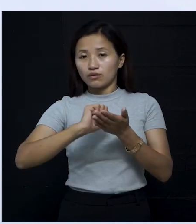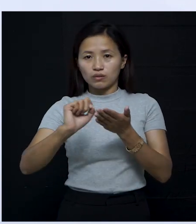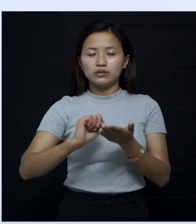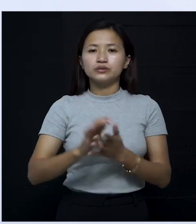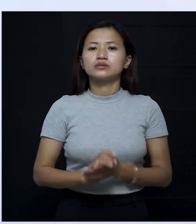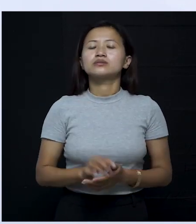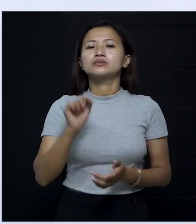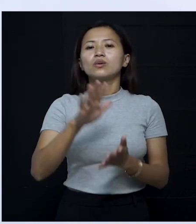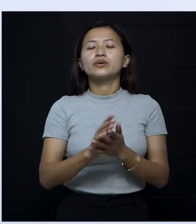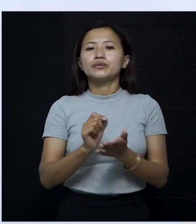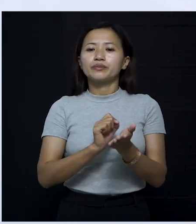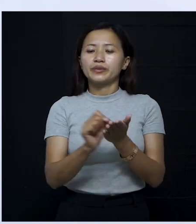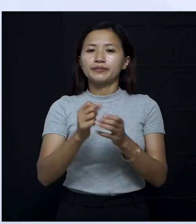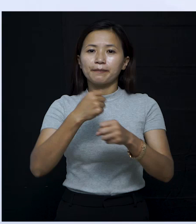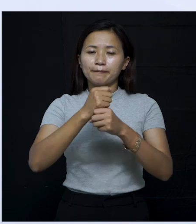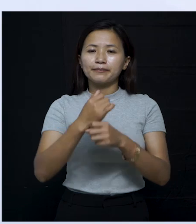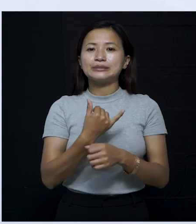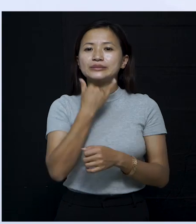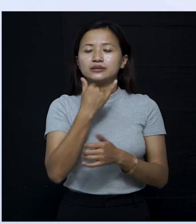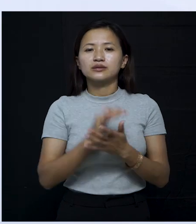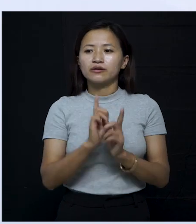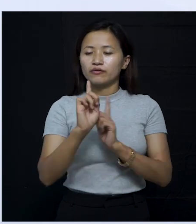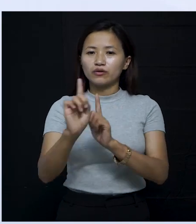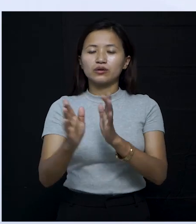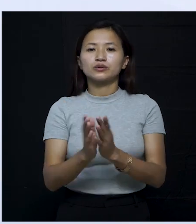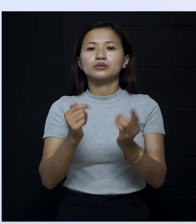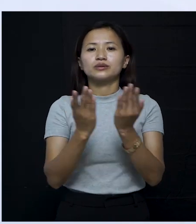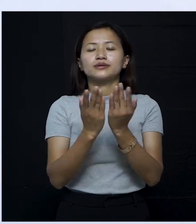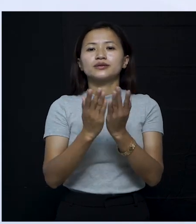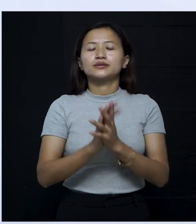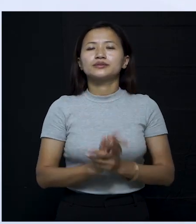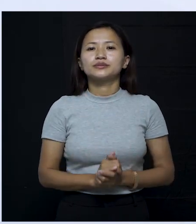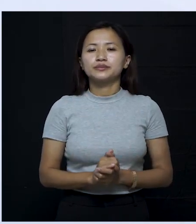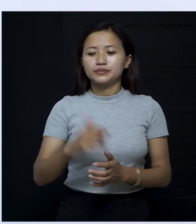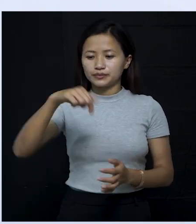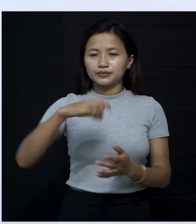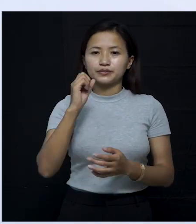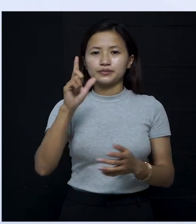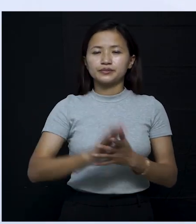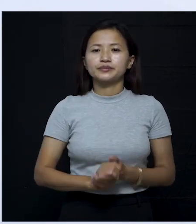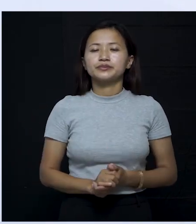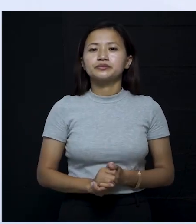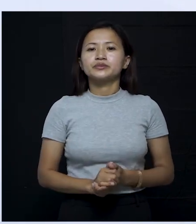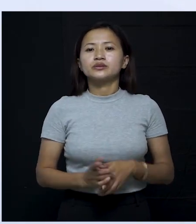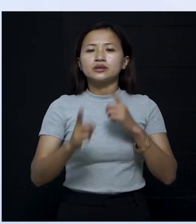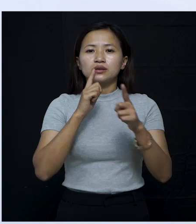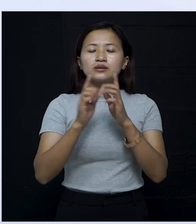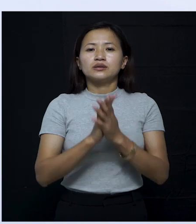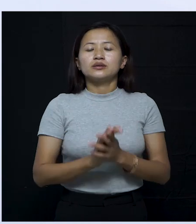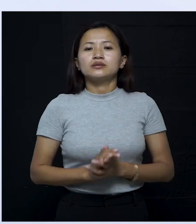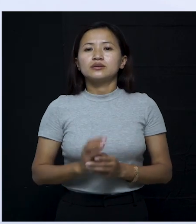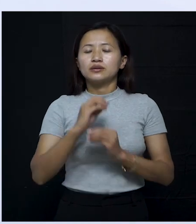you make mistake, okay? So please follow up with the textbook, okay? So in this class, as I've said, we will be